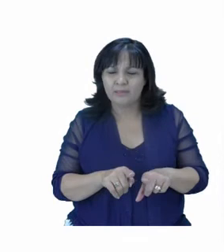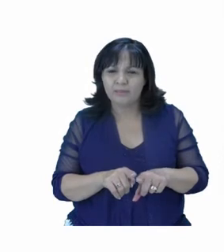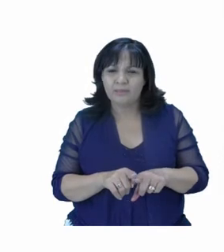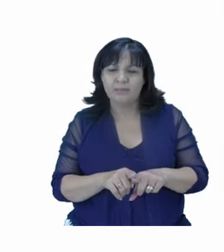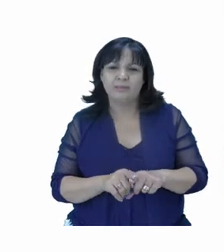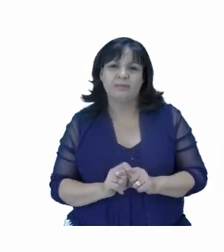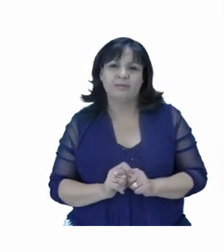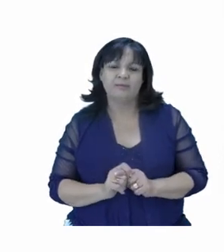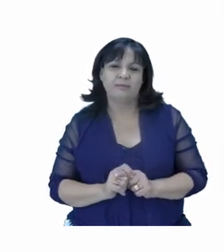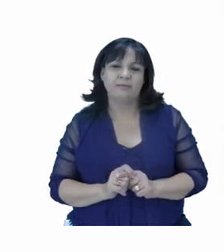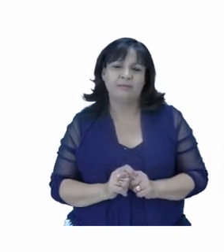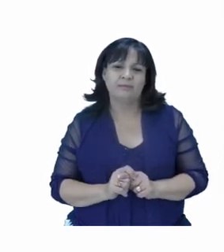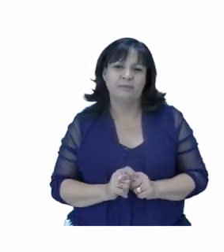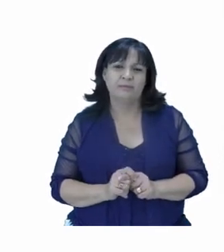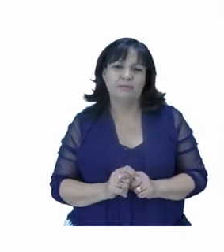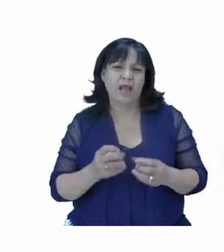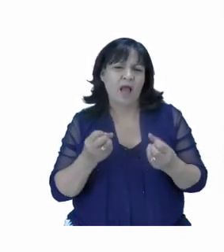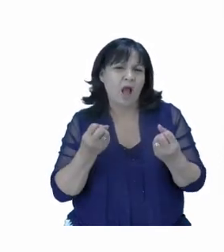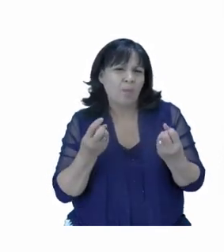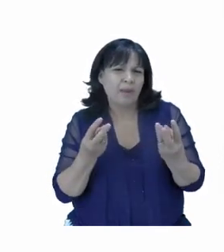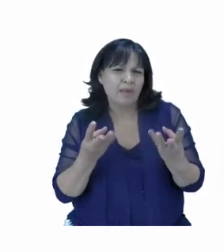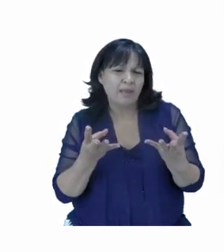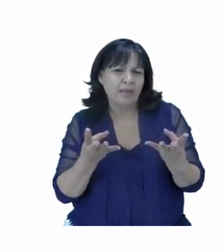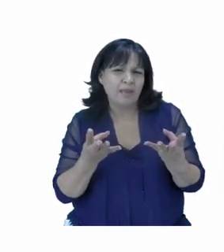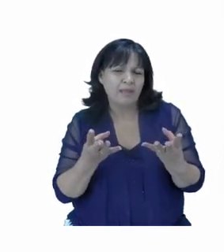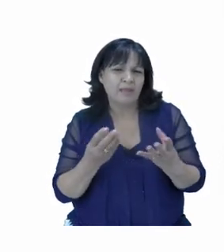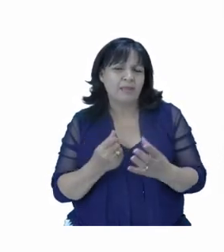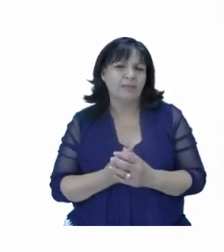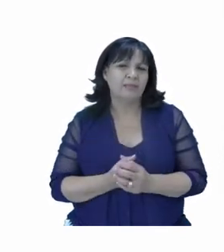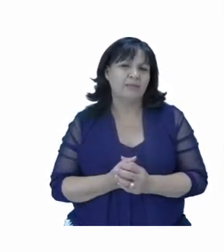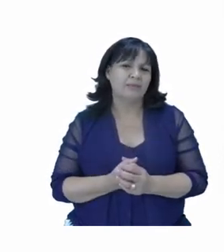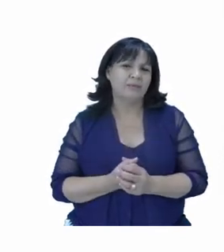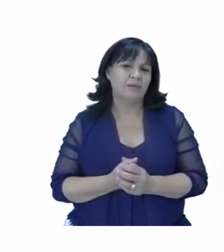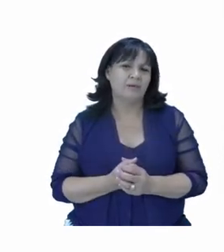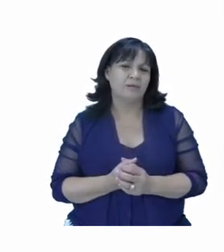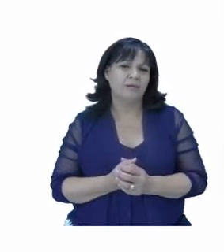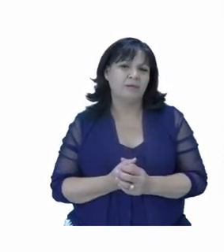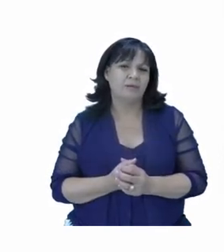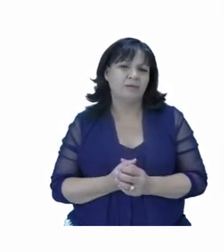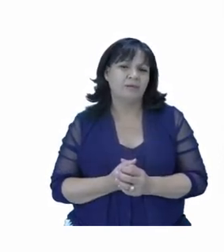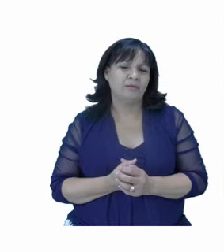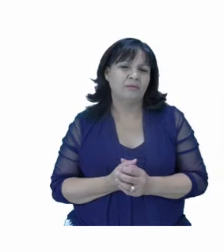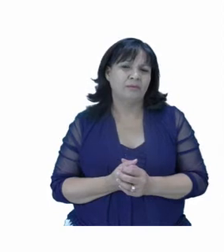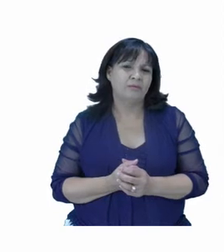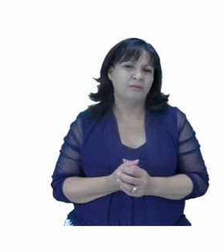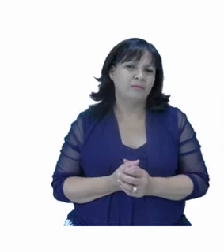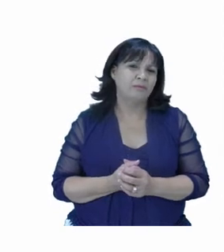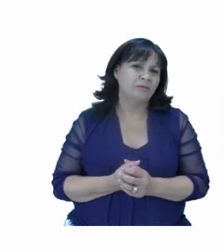having how many corners? Let's try and count the corners here.